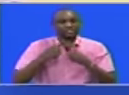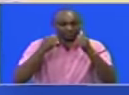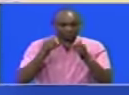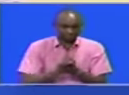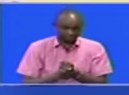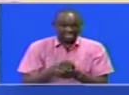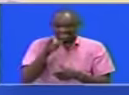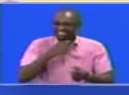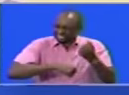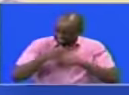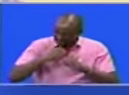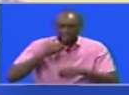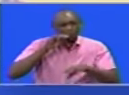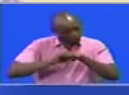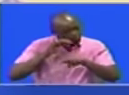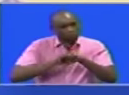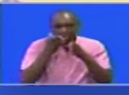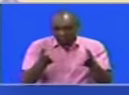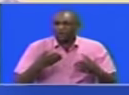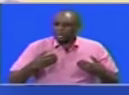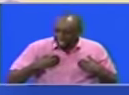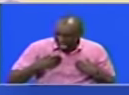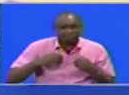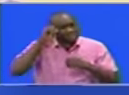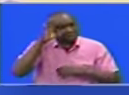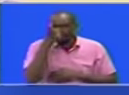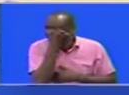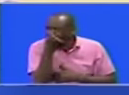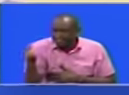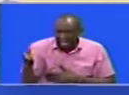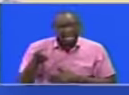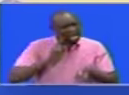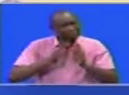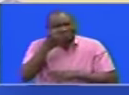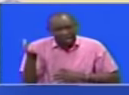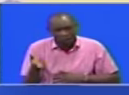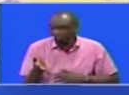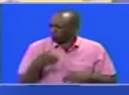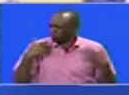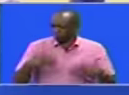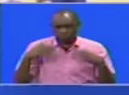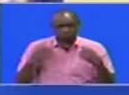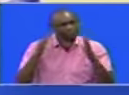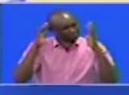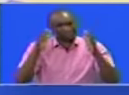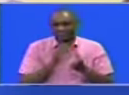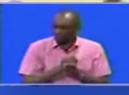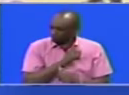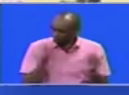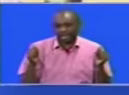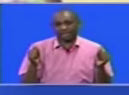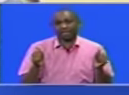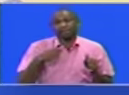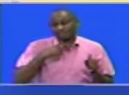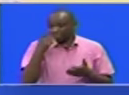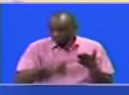Event has been very, very colorful. We have been surprised of our athletes. They are really doing great. In fact,